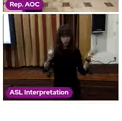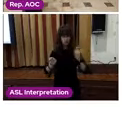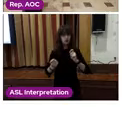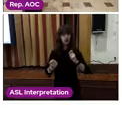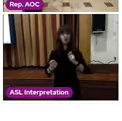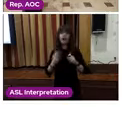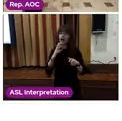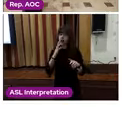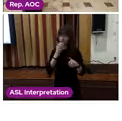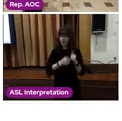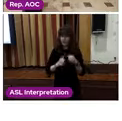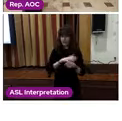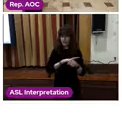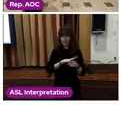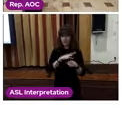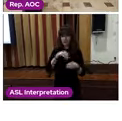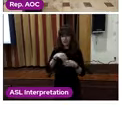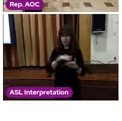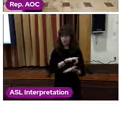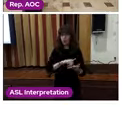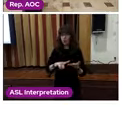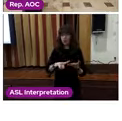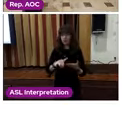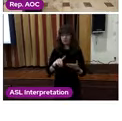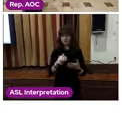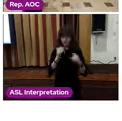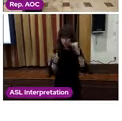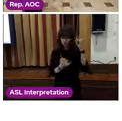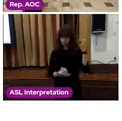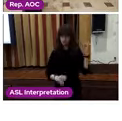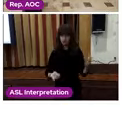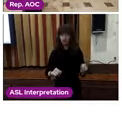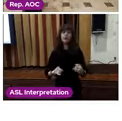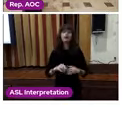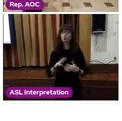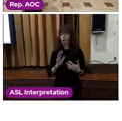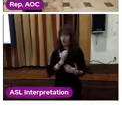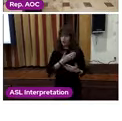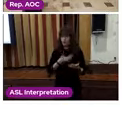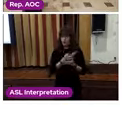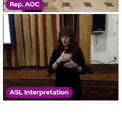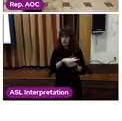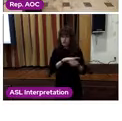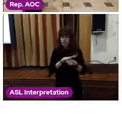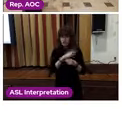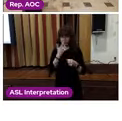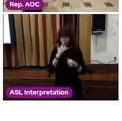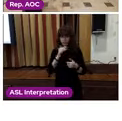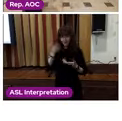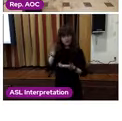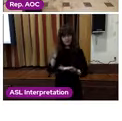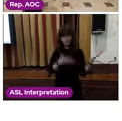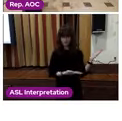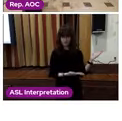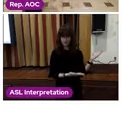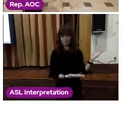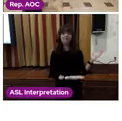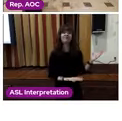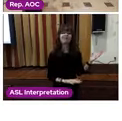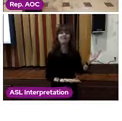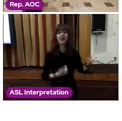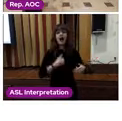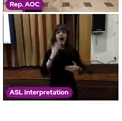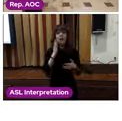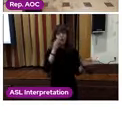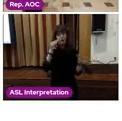is what our new district looks like. I will explain to you who used to be with us and will no